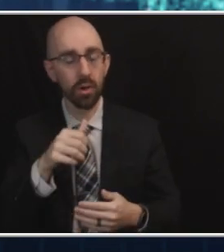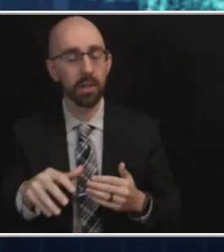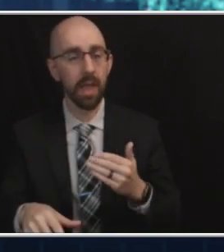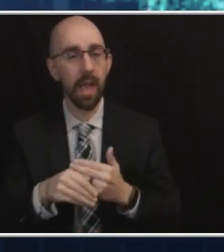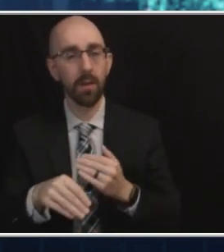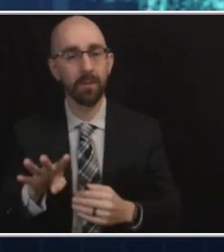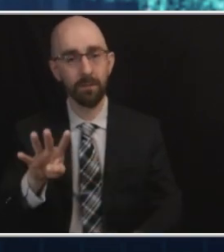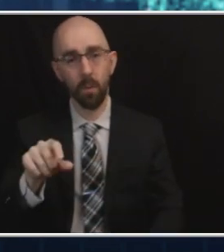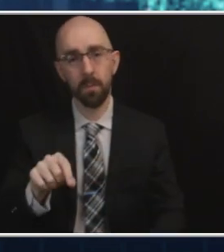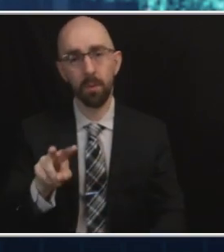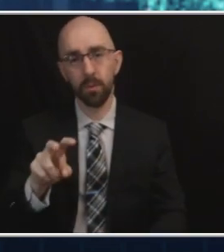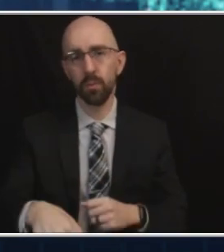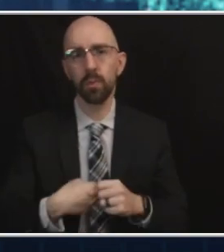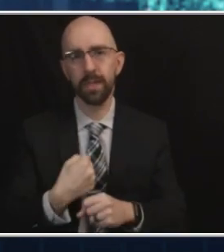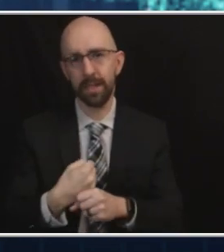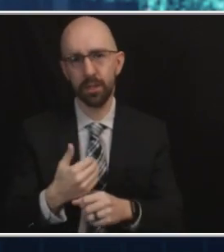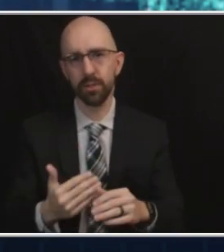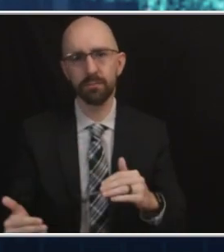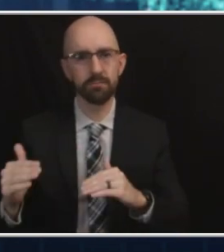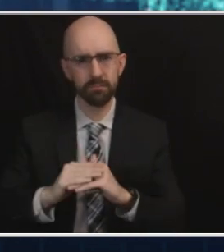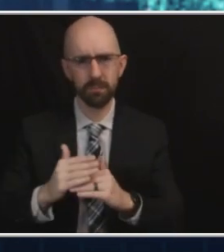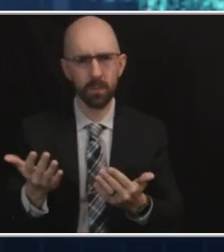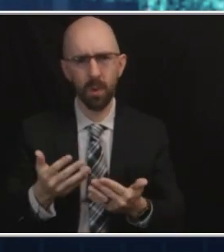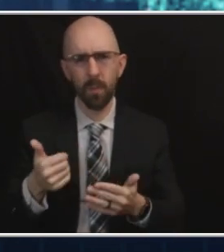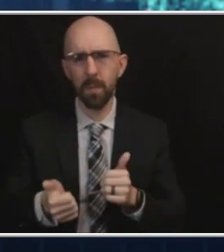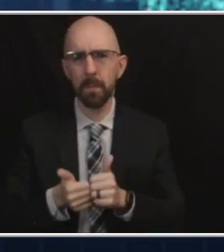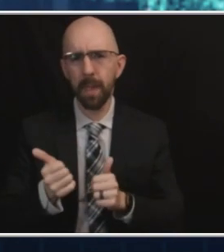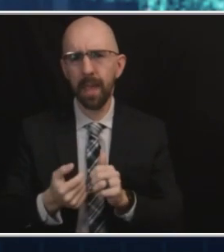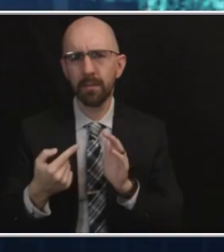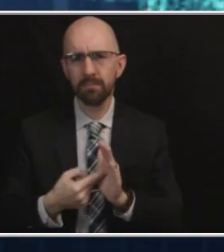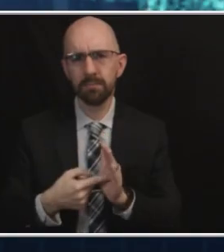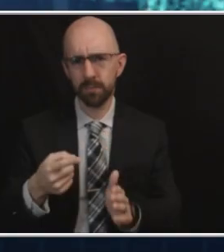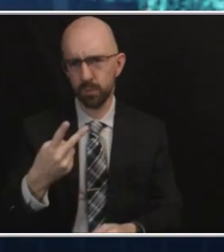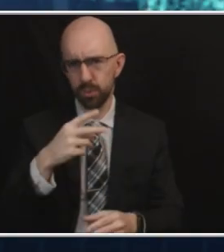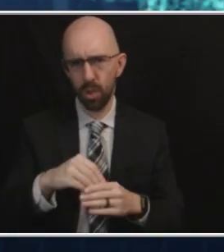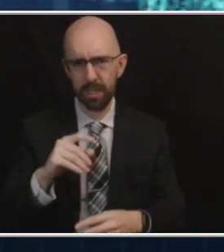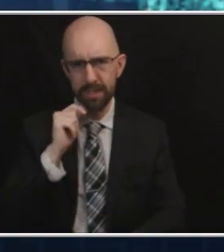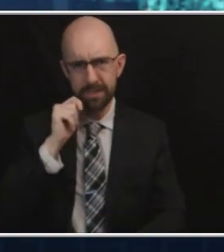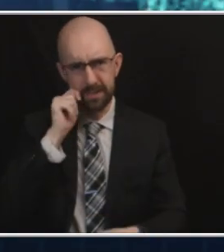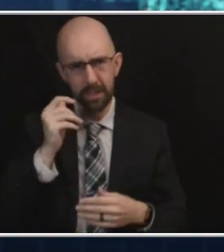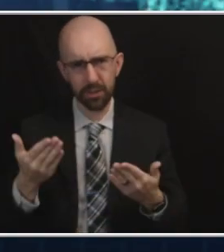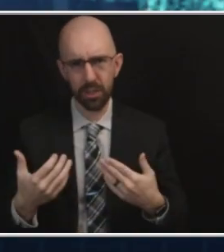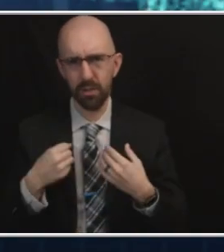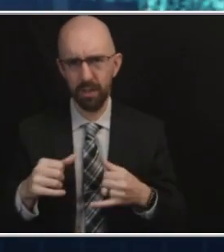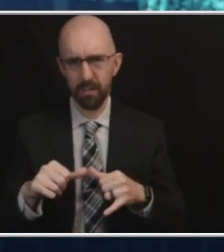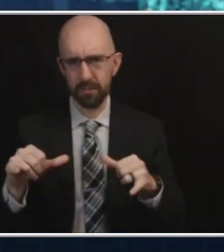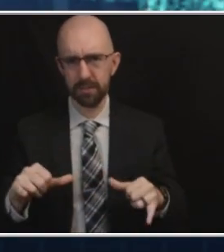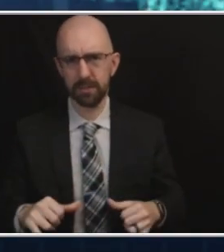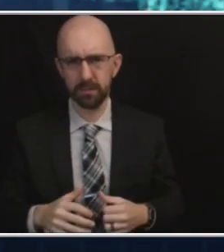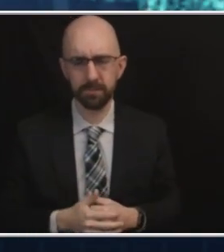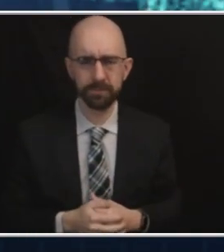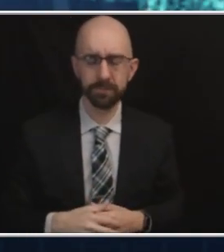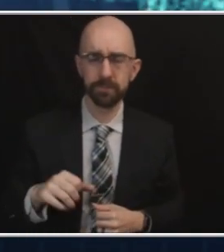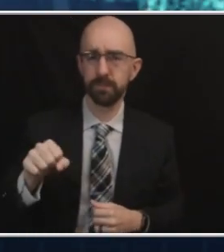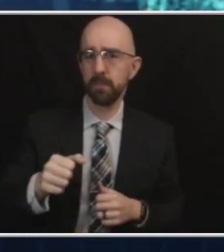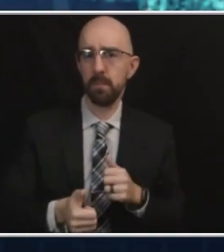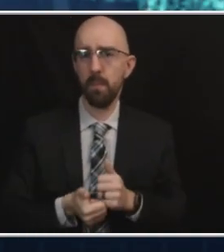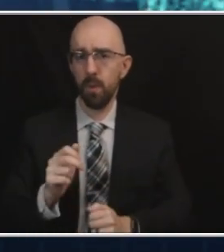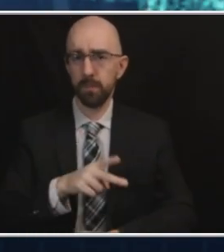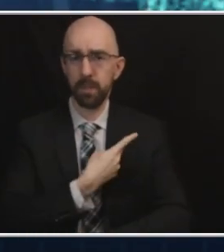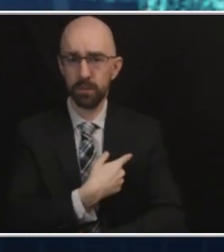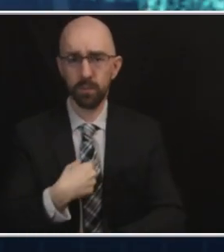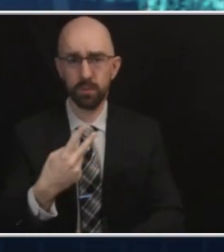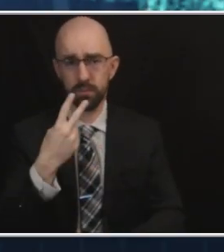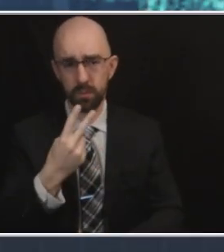years. Dr. Comfort, what were the main symptoms you saw in these teenagers here in the health system? Yeah, so most of the patients we saw were probably in